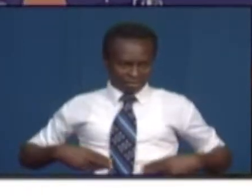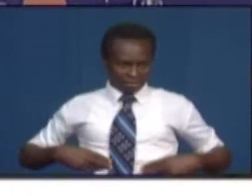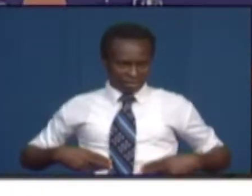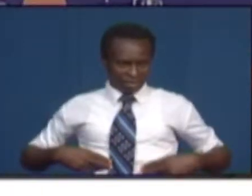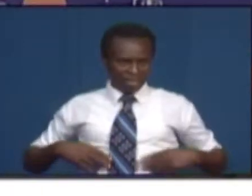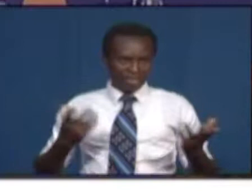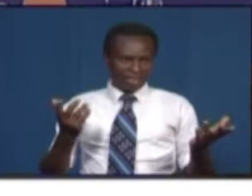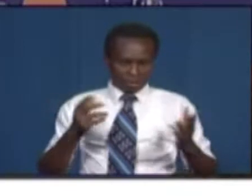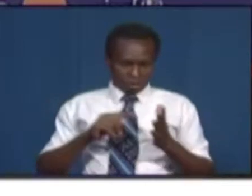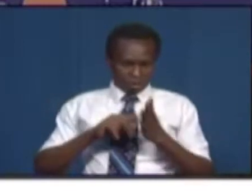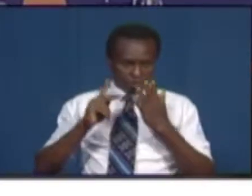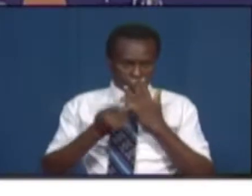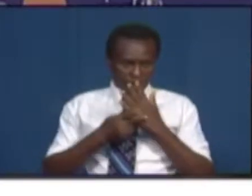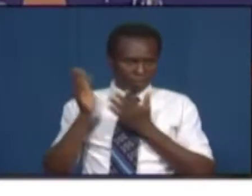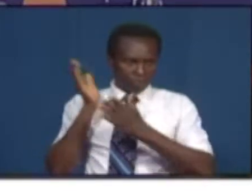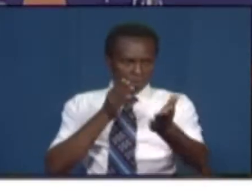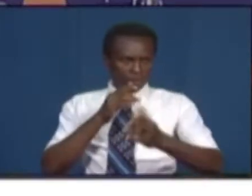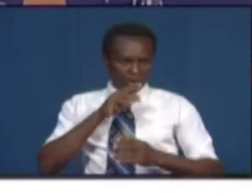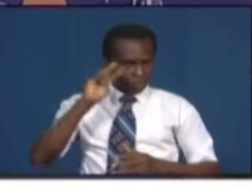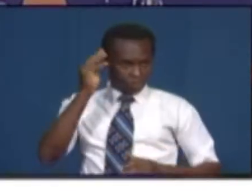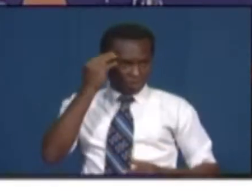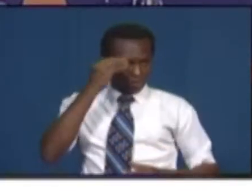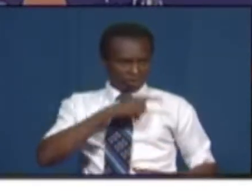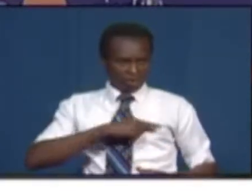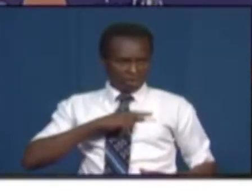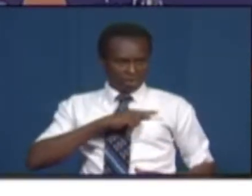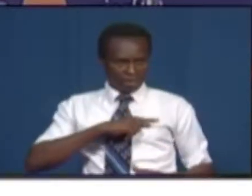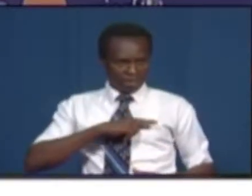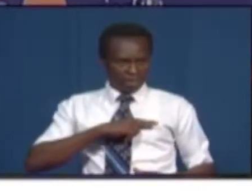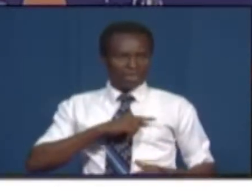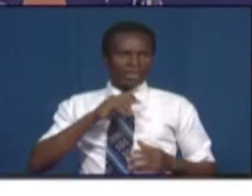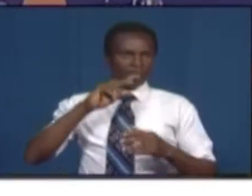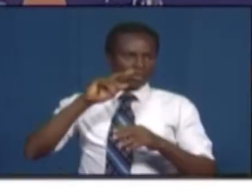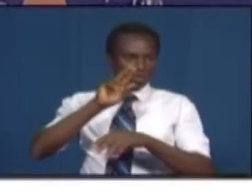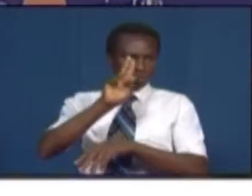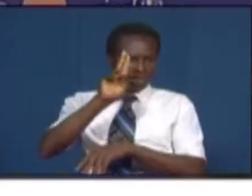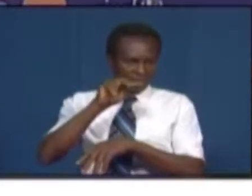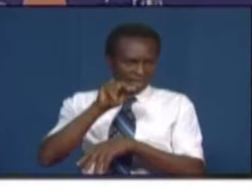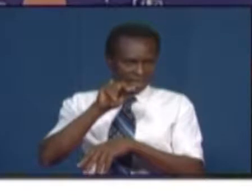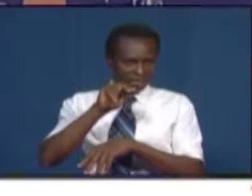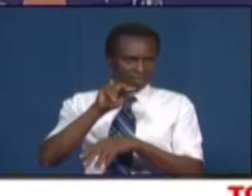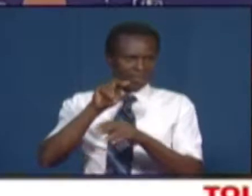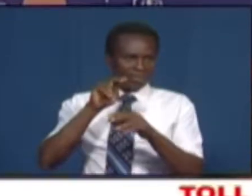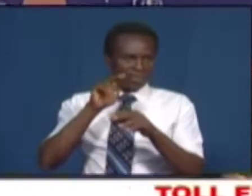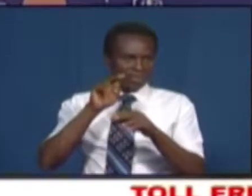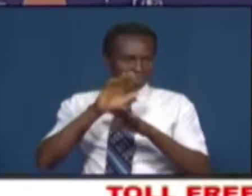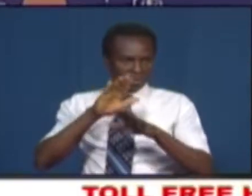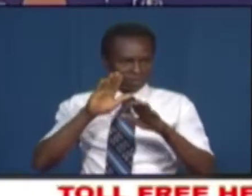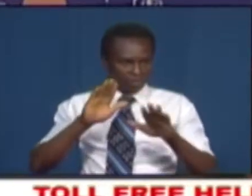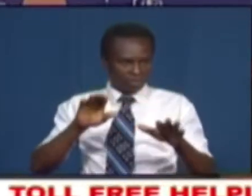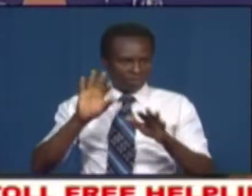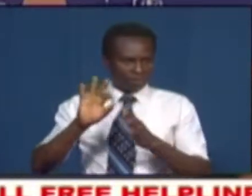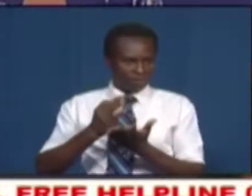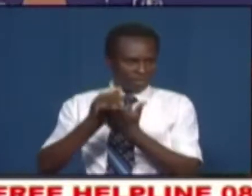and UNFPA, we are going to be delving into issues of adolescent girls' health. We'll be looking at nutrition, menstrual